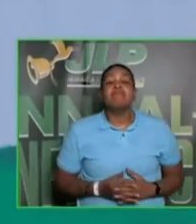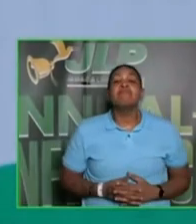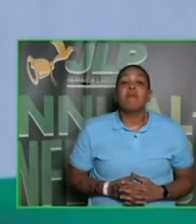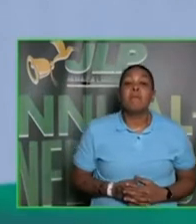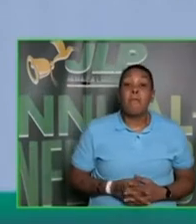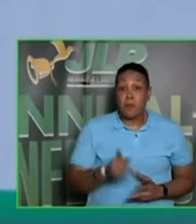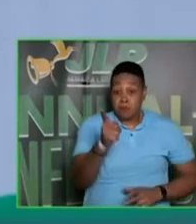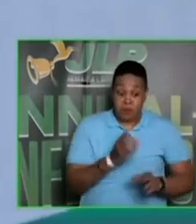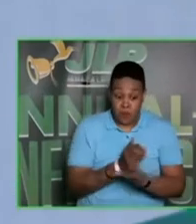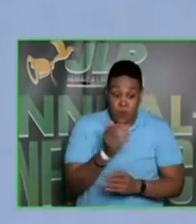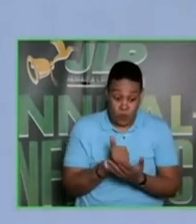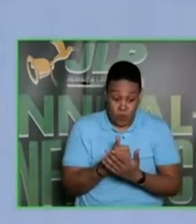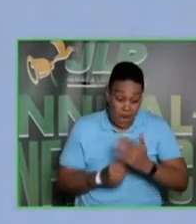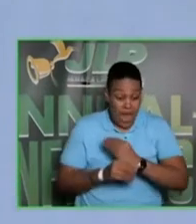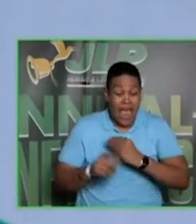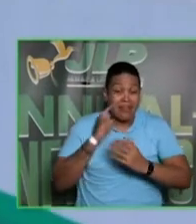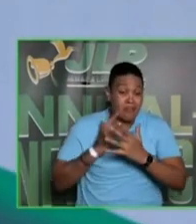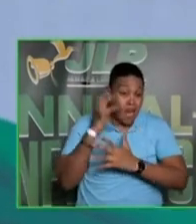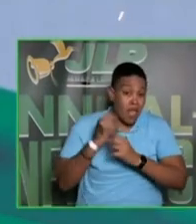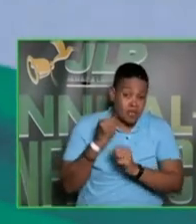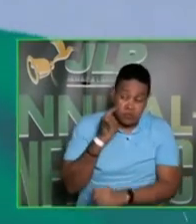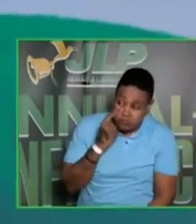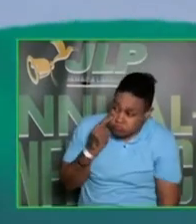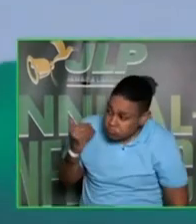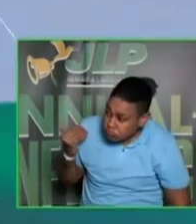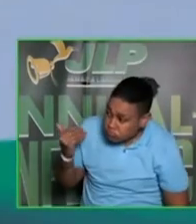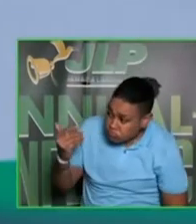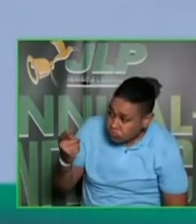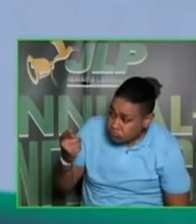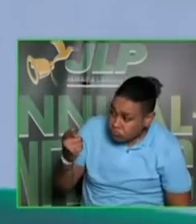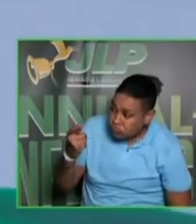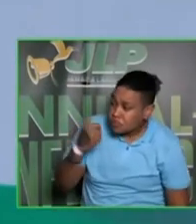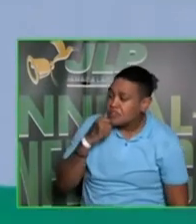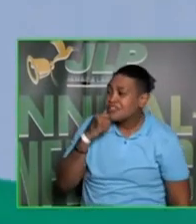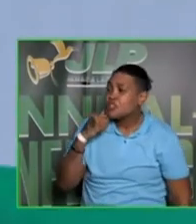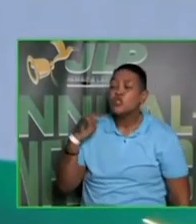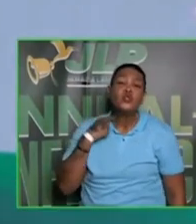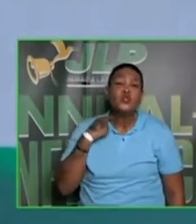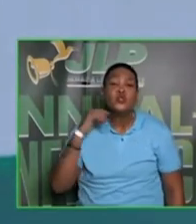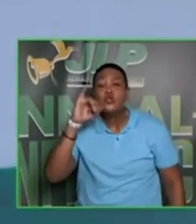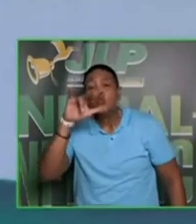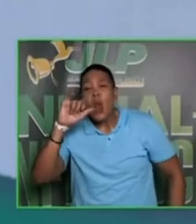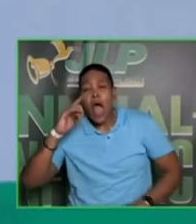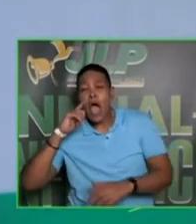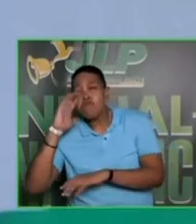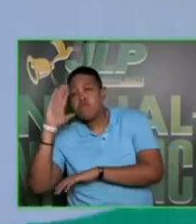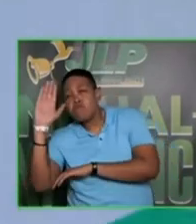By mid next year, by June, July next year,